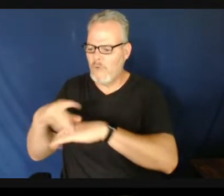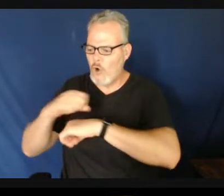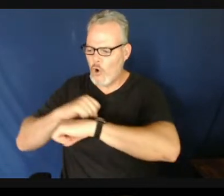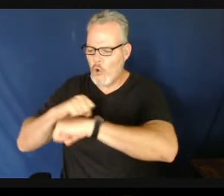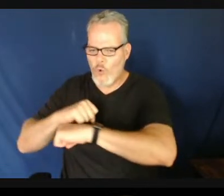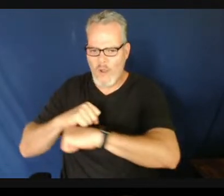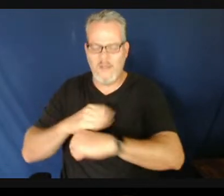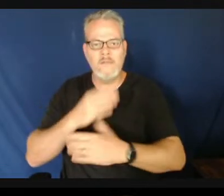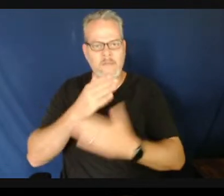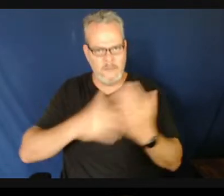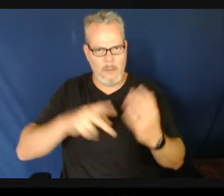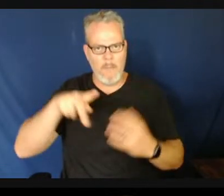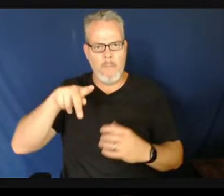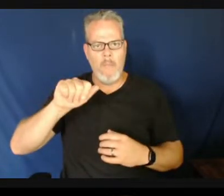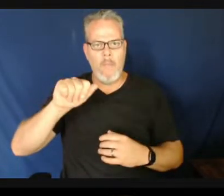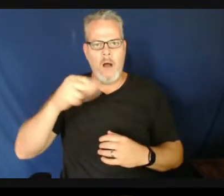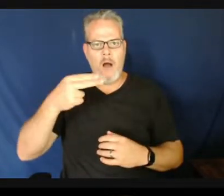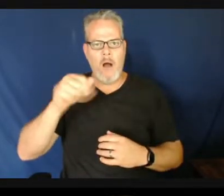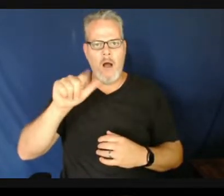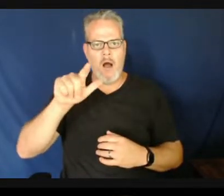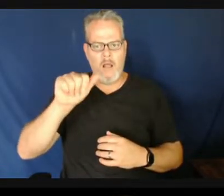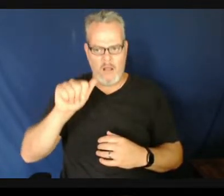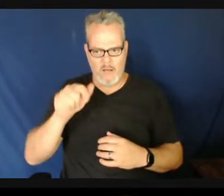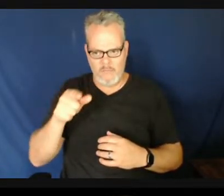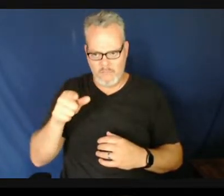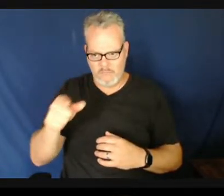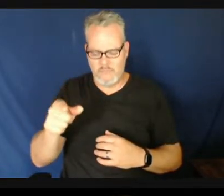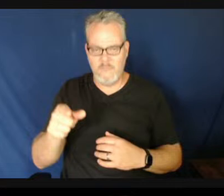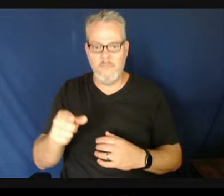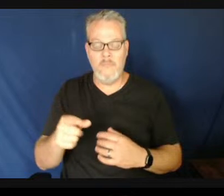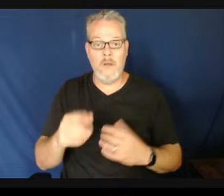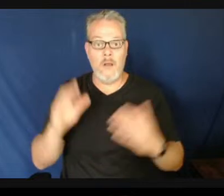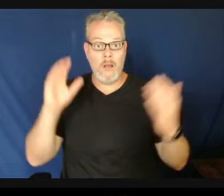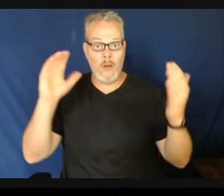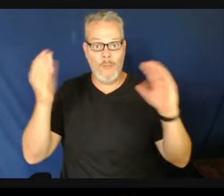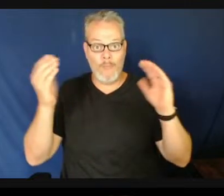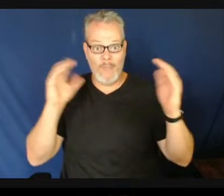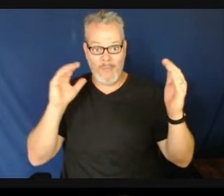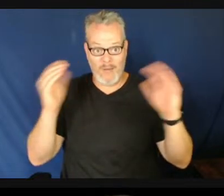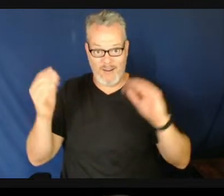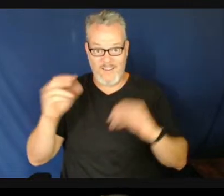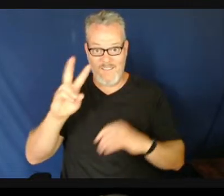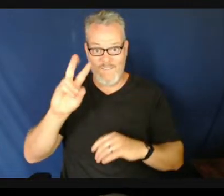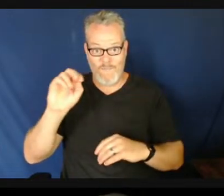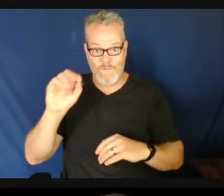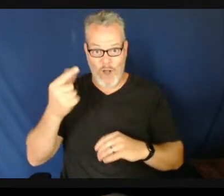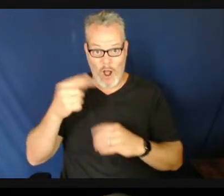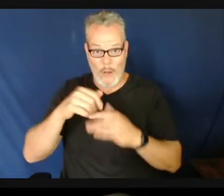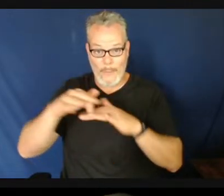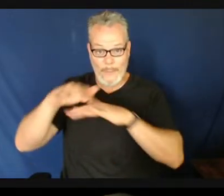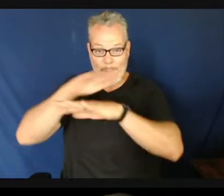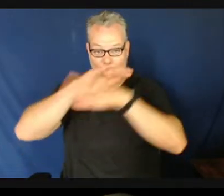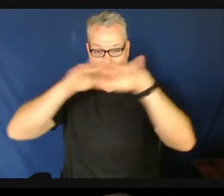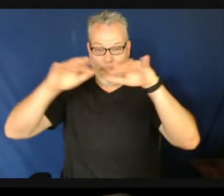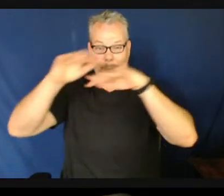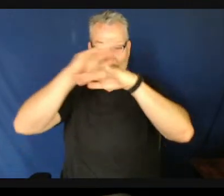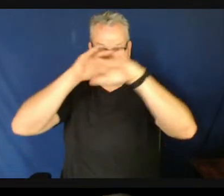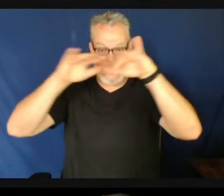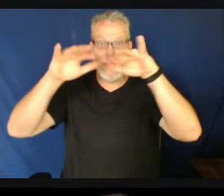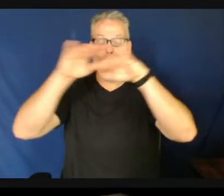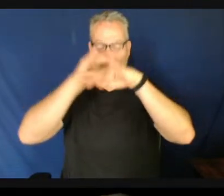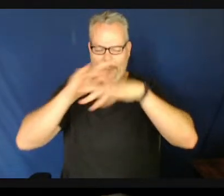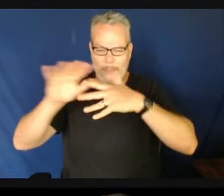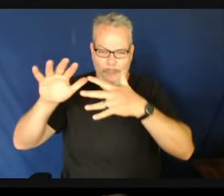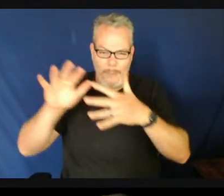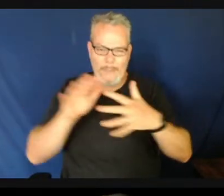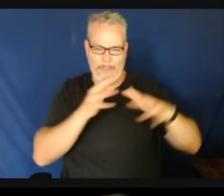not much more to highlight. Whereas we have had some VOG emissions with continuing degassing from these events from the volcano, and